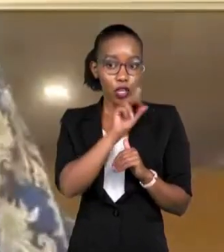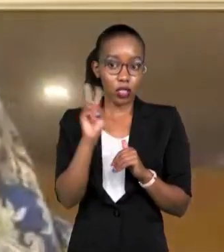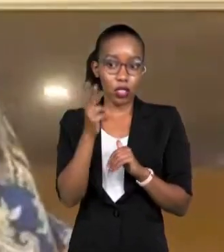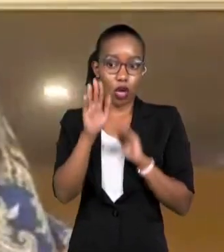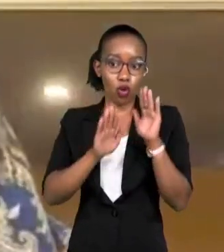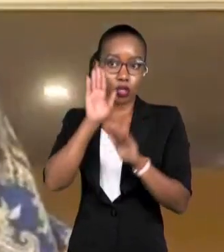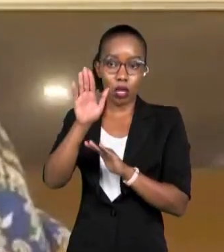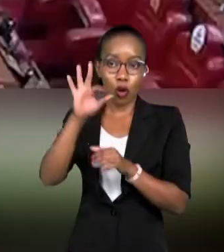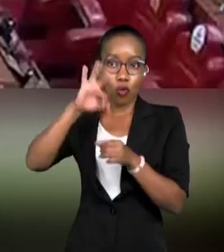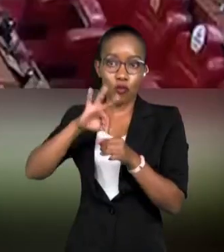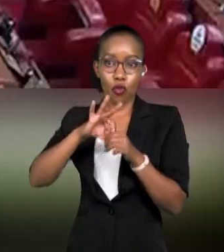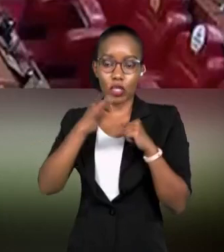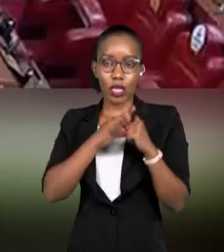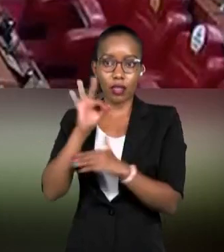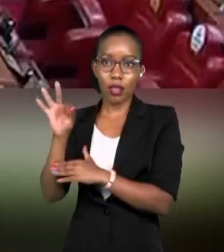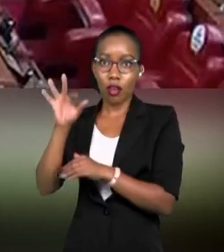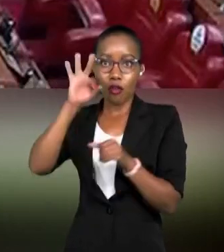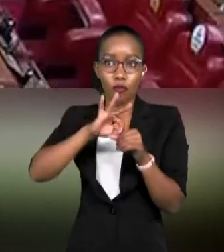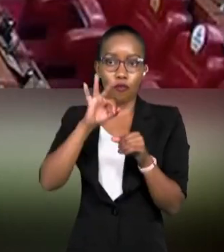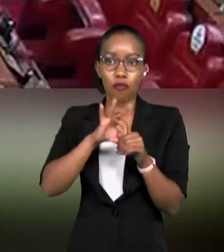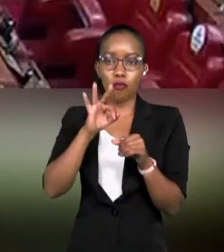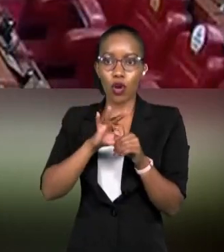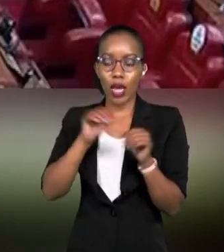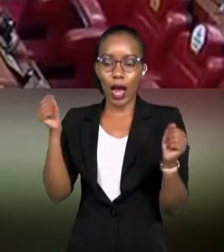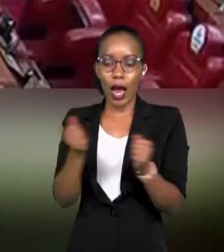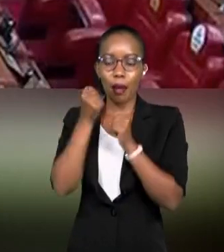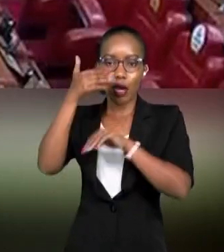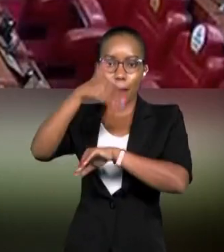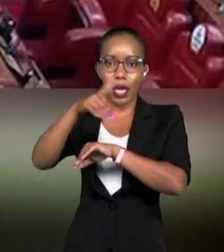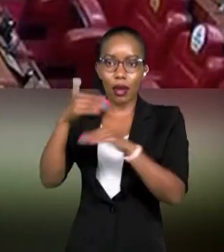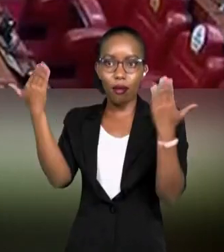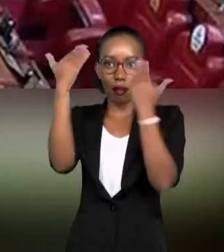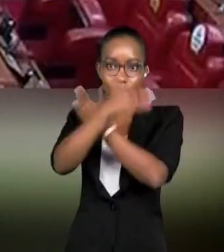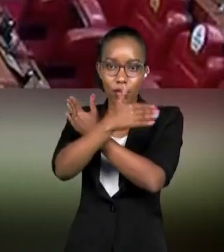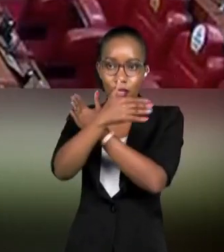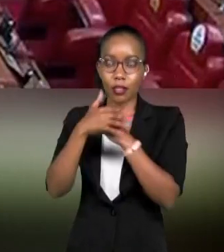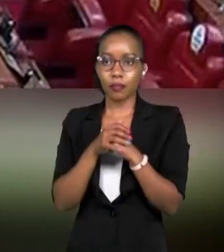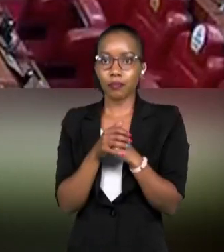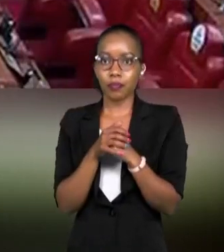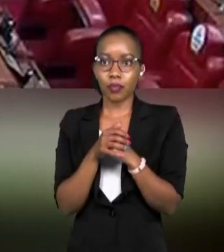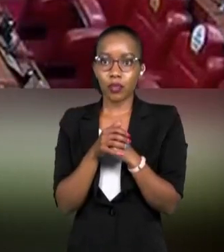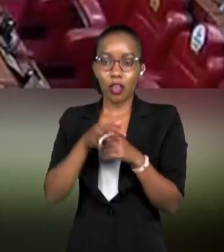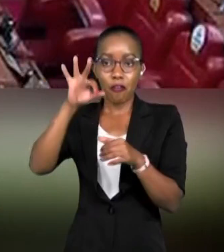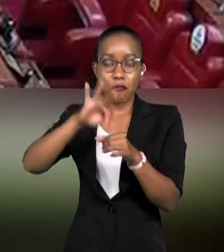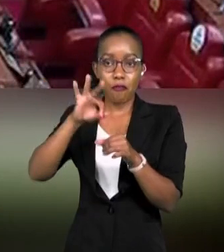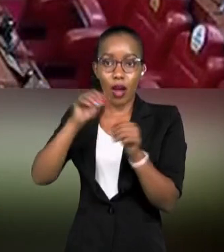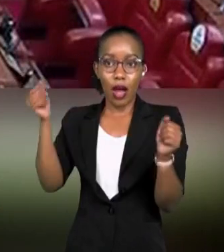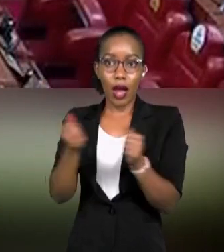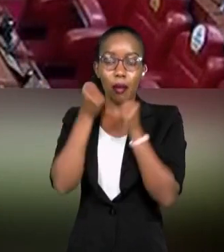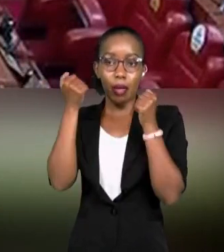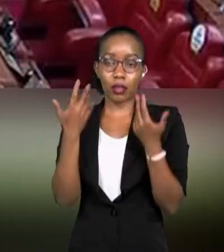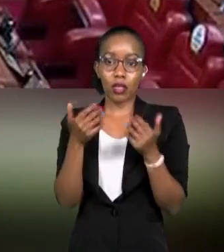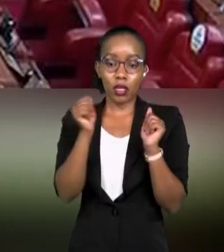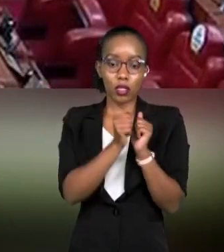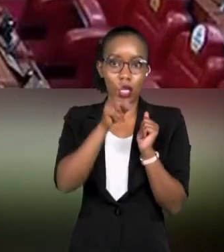voted 83. The voting process dragged on till midnight, witnessing a series of unexpected votes. About 10